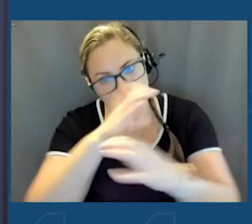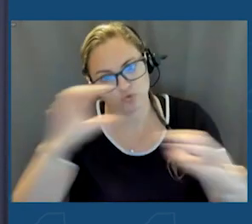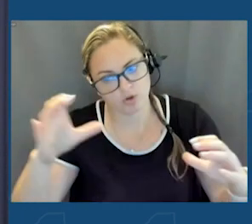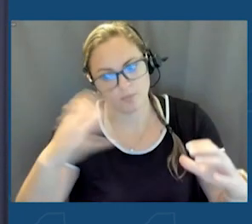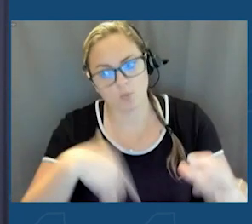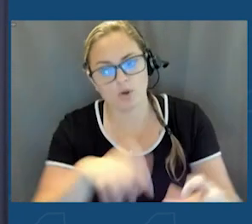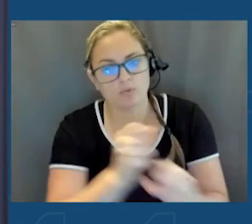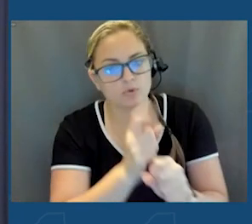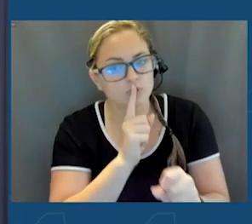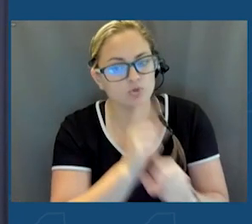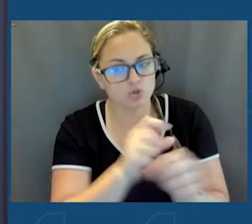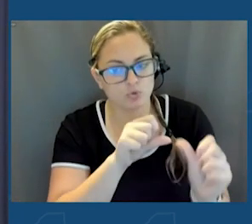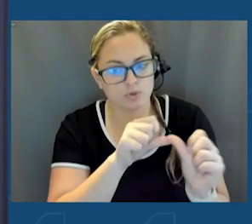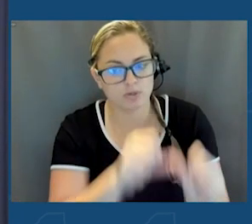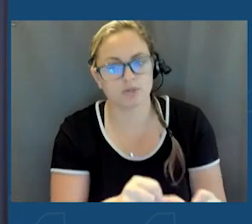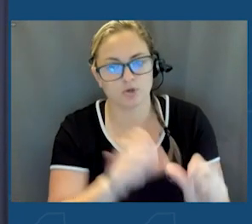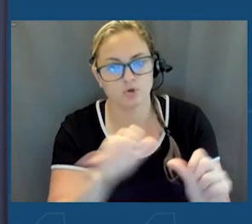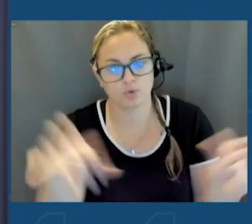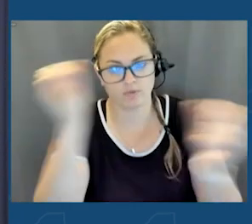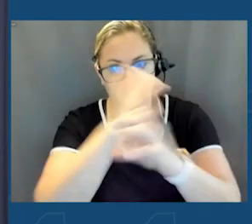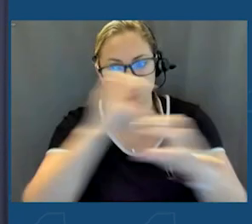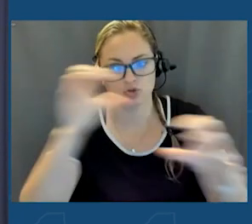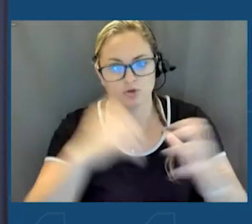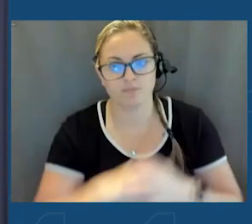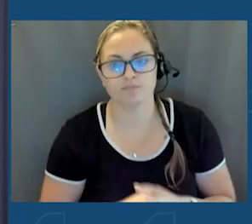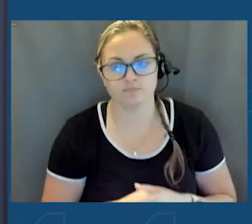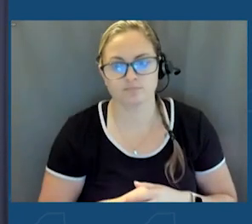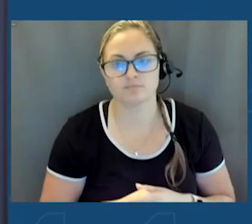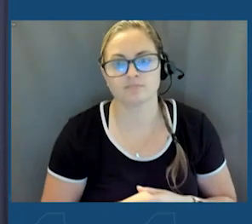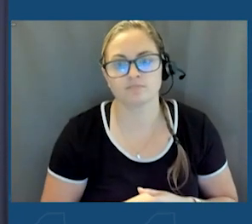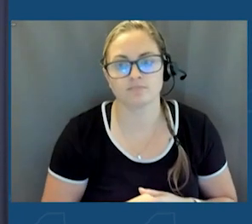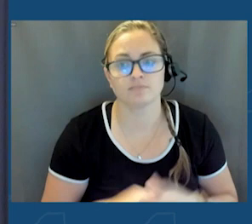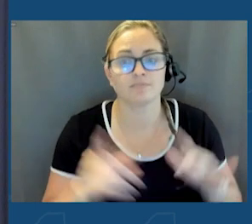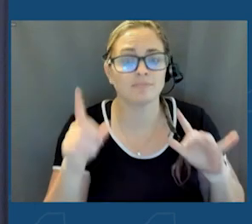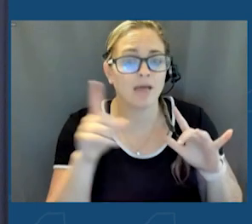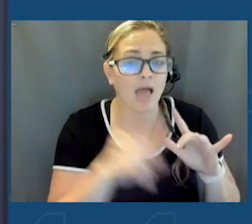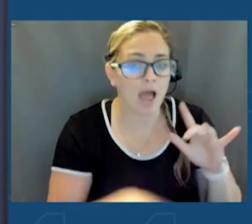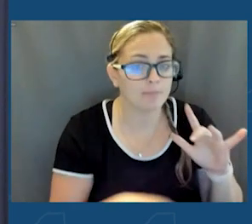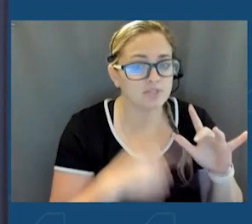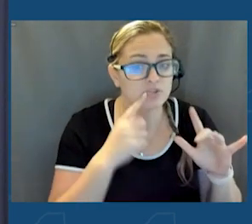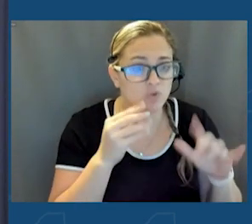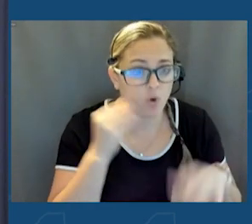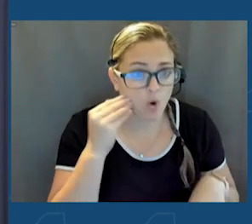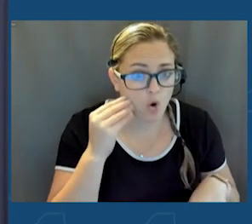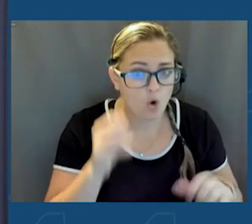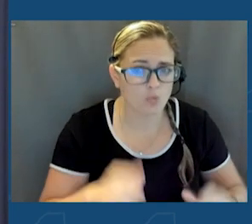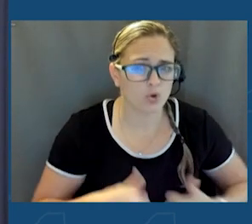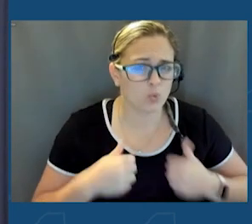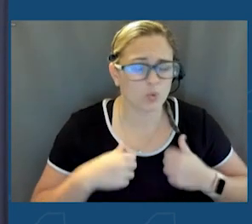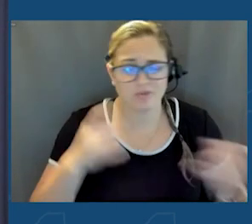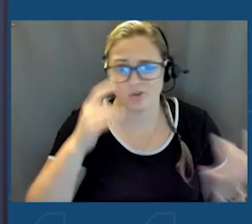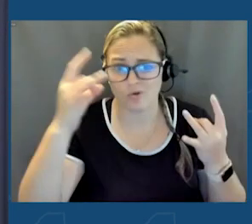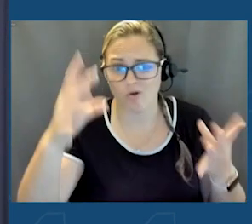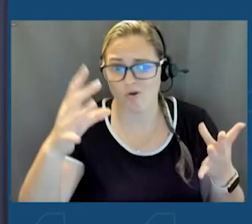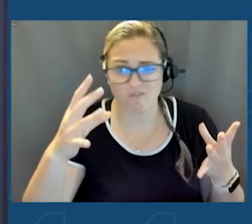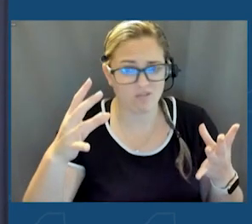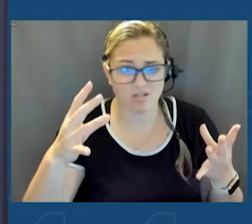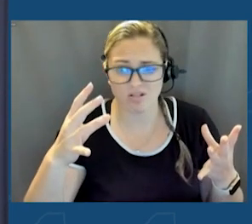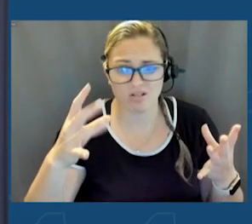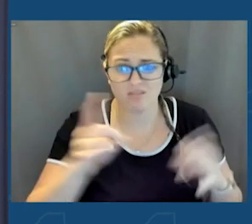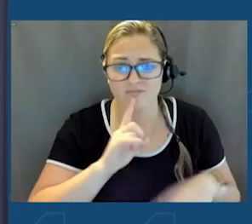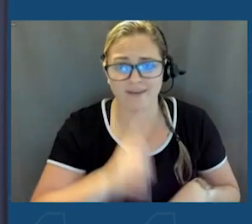ensuring the continuation of that dream. Absence of a home, you live in a nightmarish reality that you are